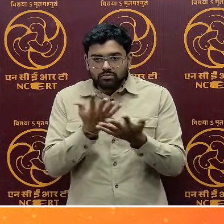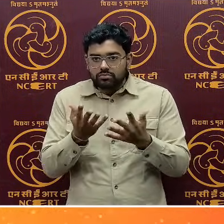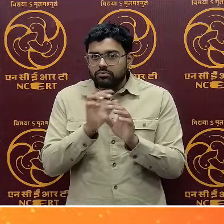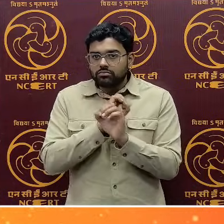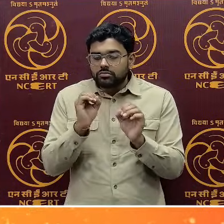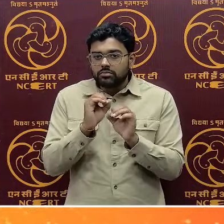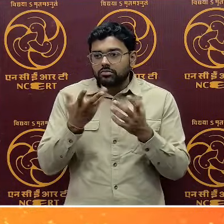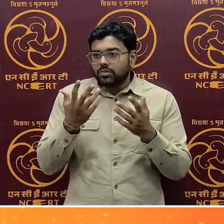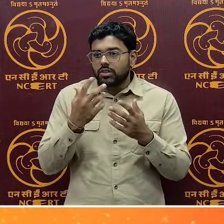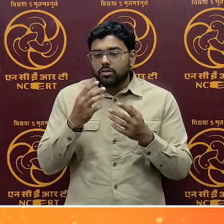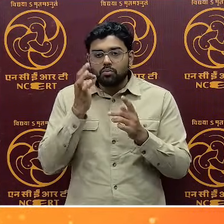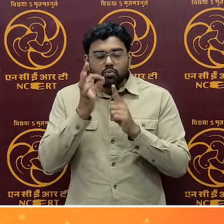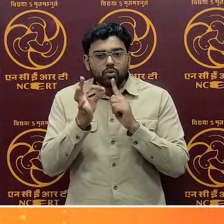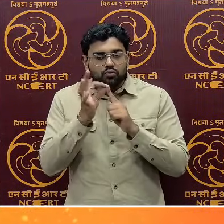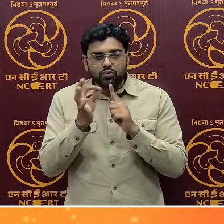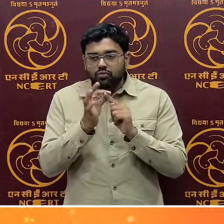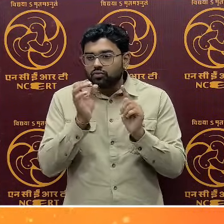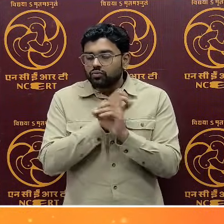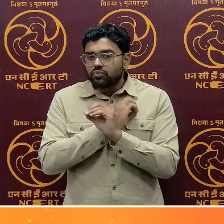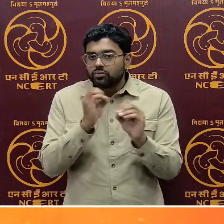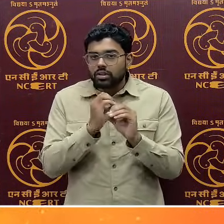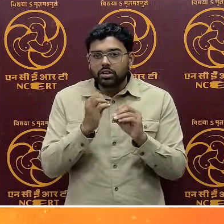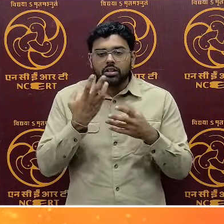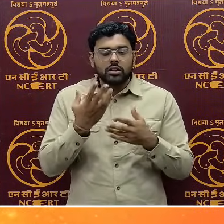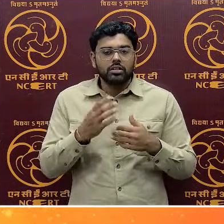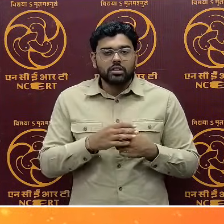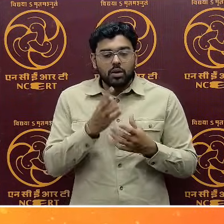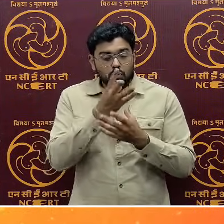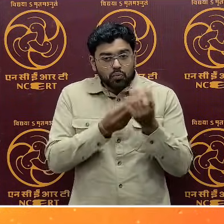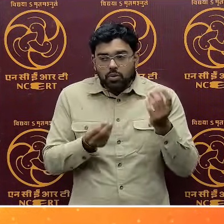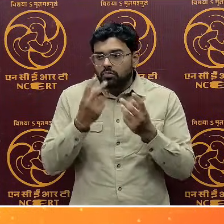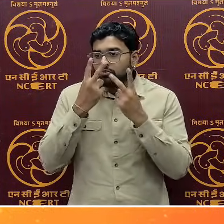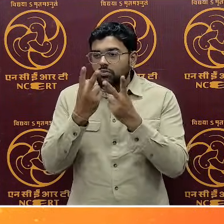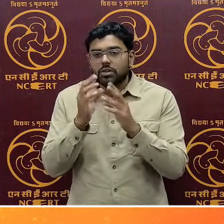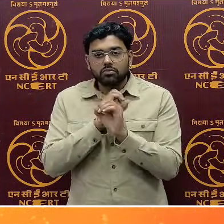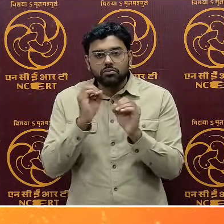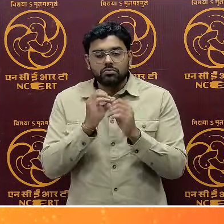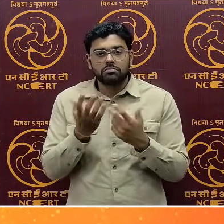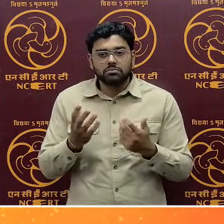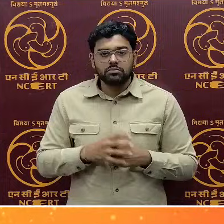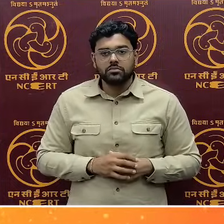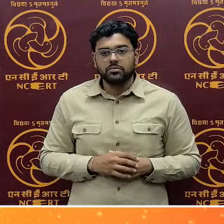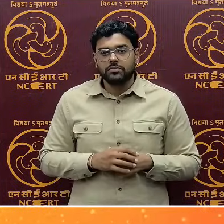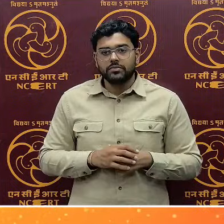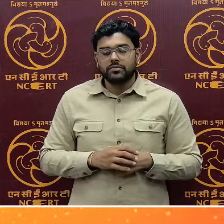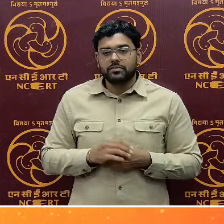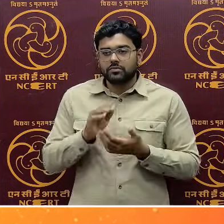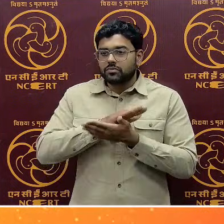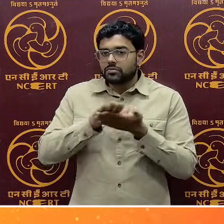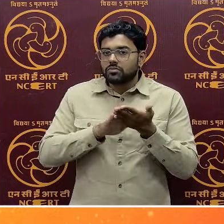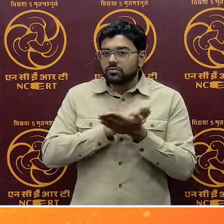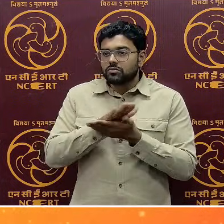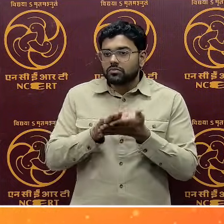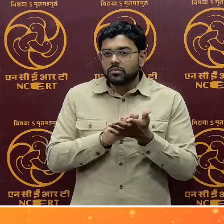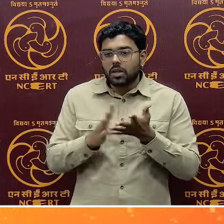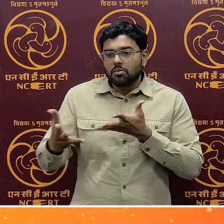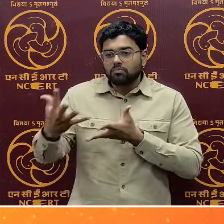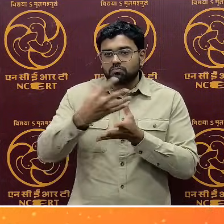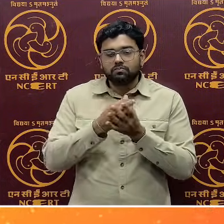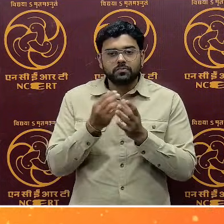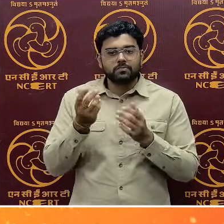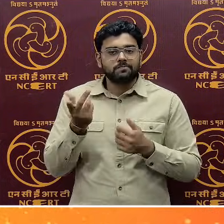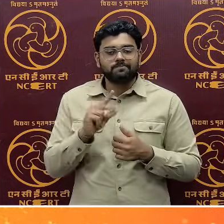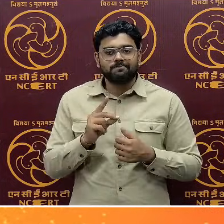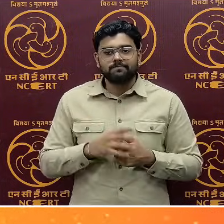done and there was no traces of stolen jewelry also ever found. Nothing was recovered. Yes.